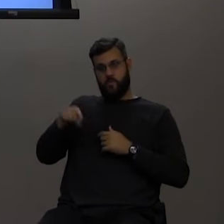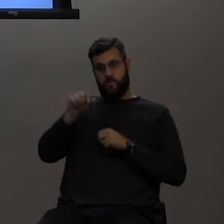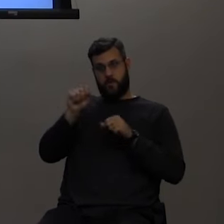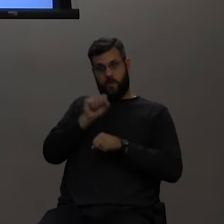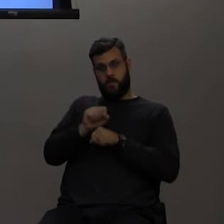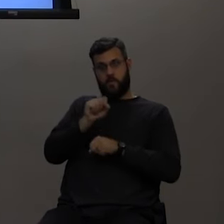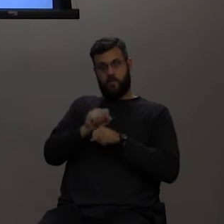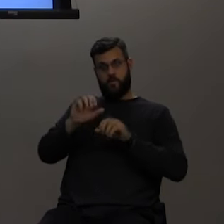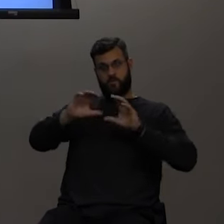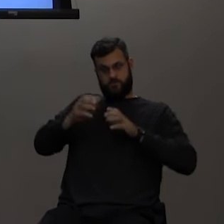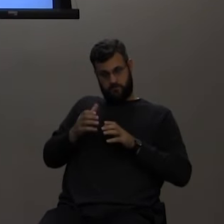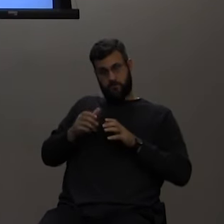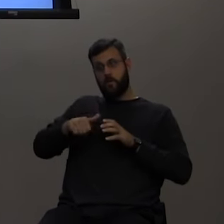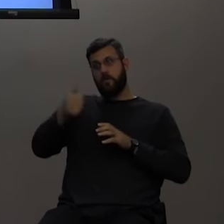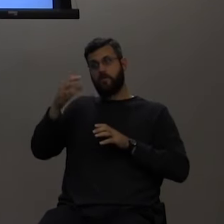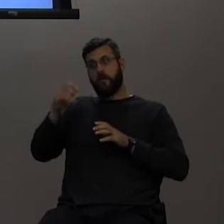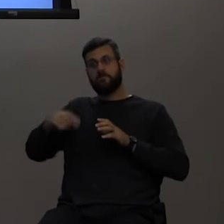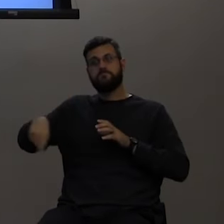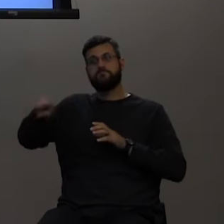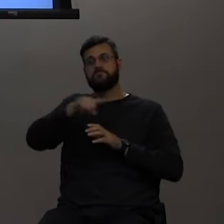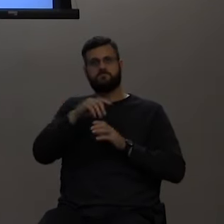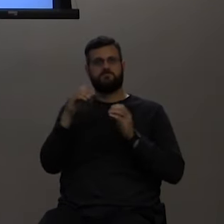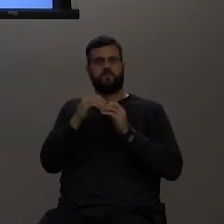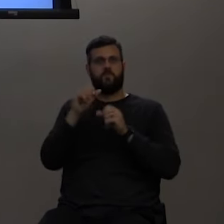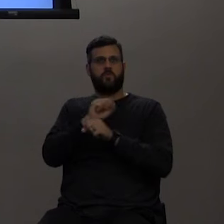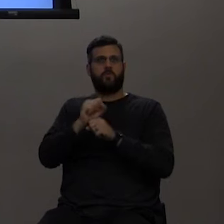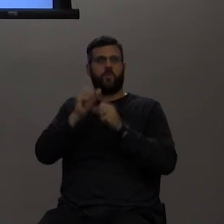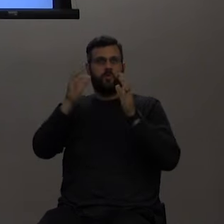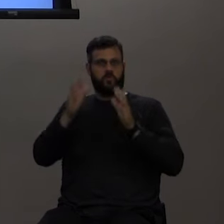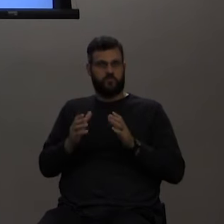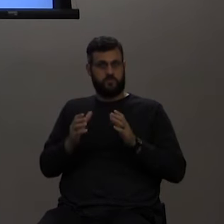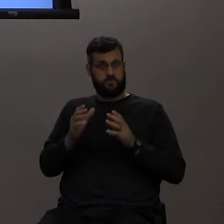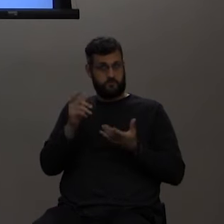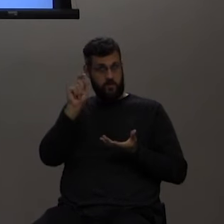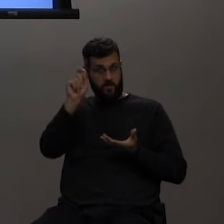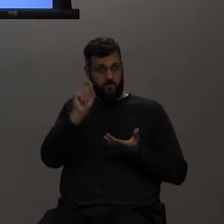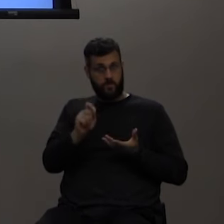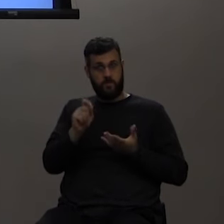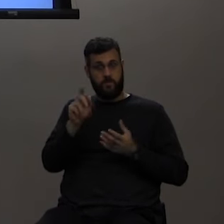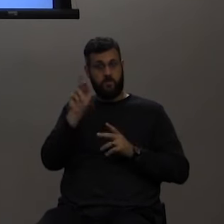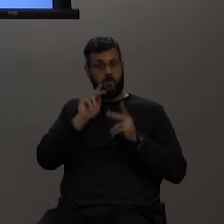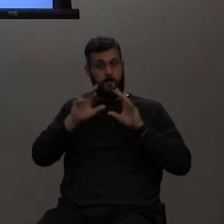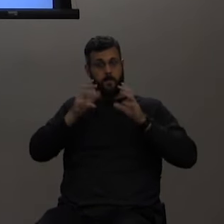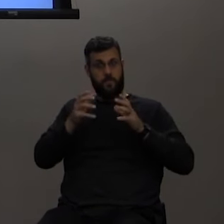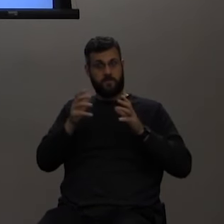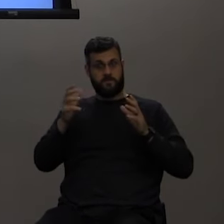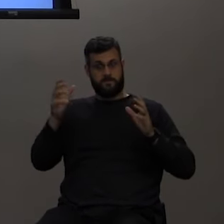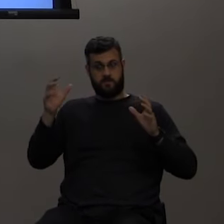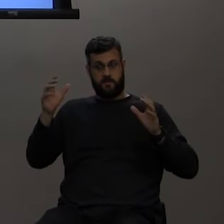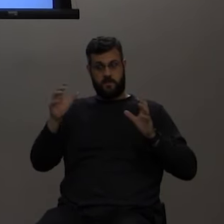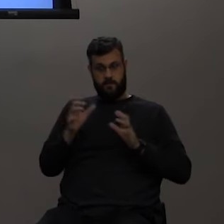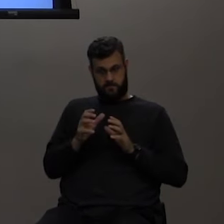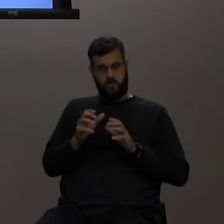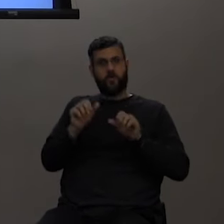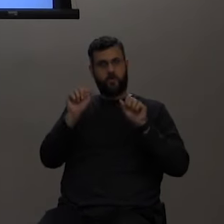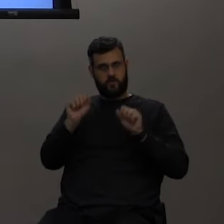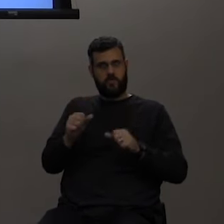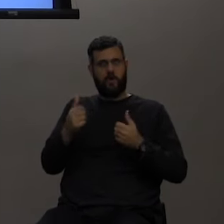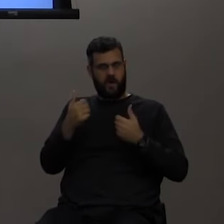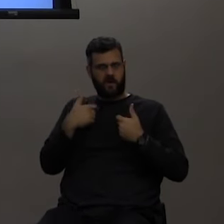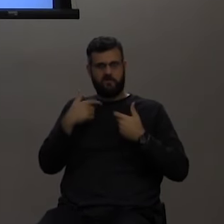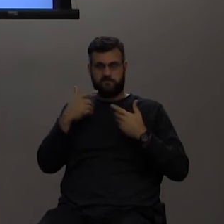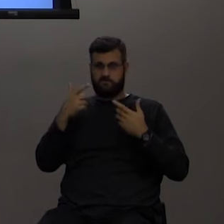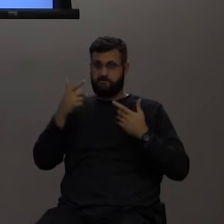and the surrounding communities will need to be greater. And so therefore the decline in the population of the surrounding market could potentially have a